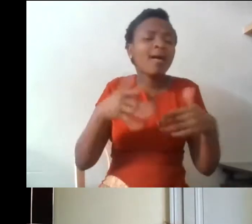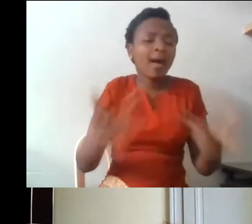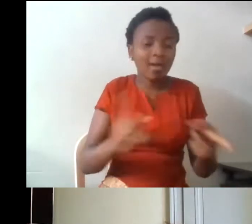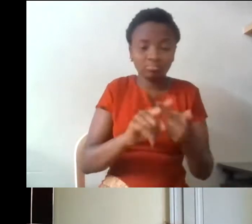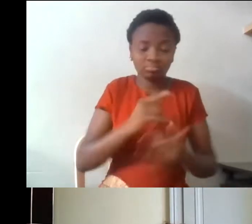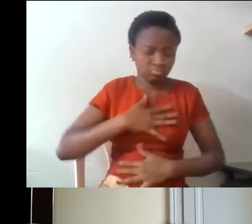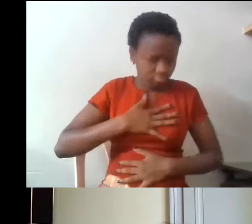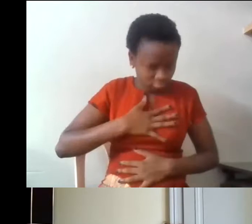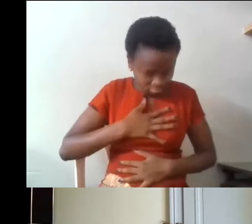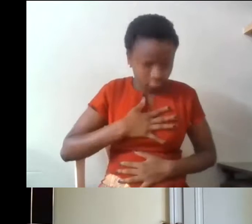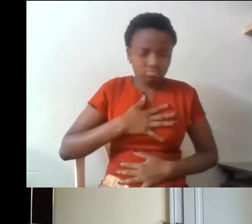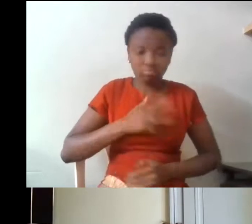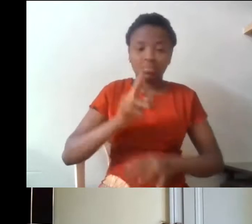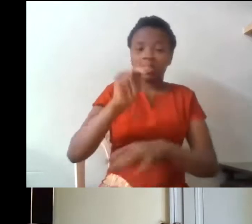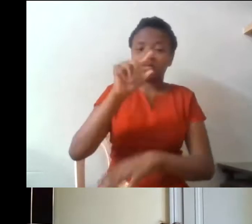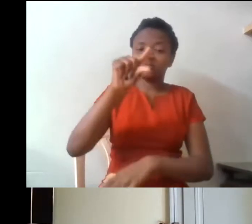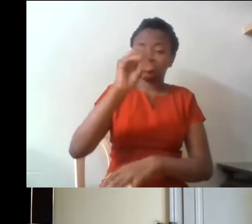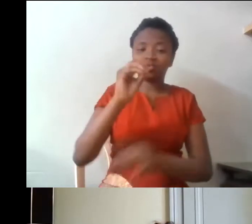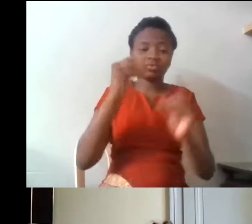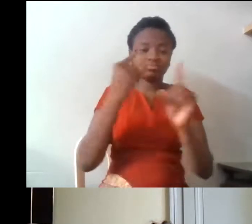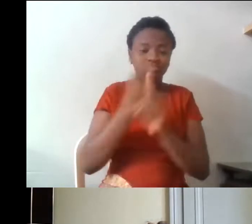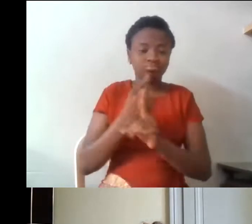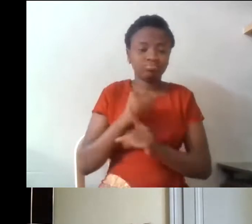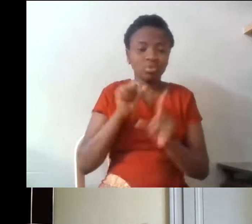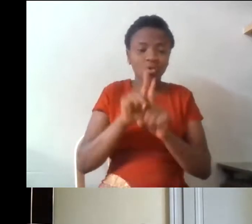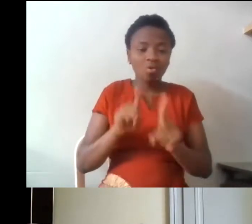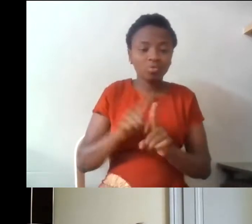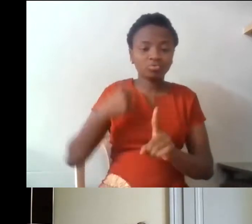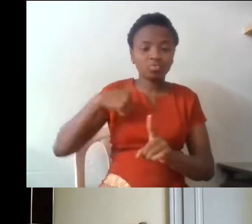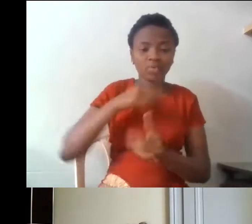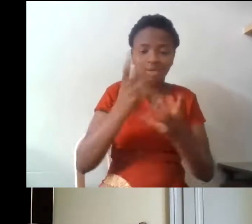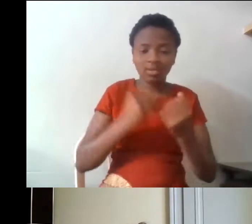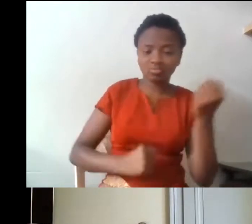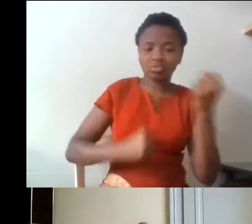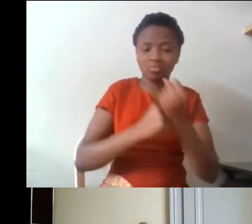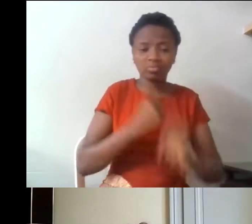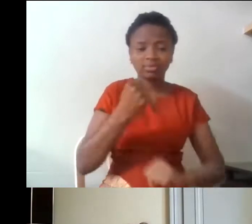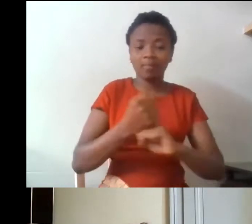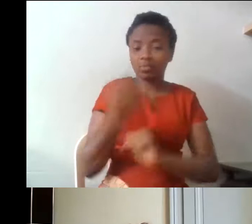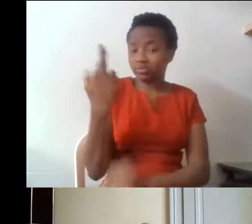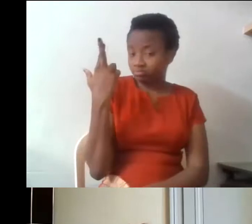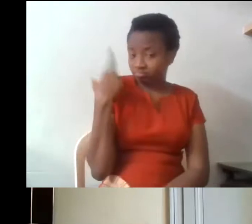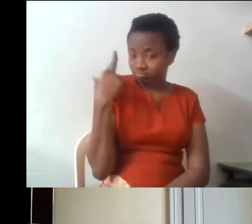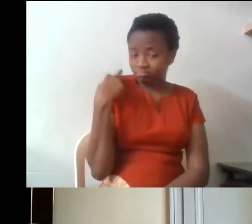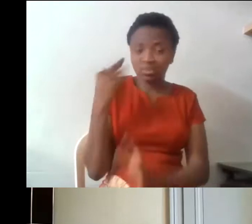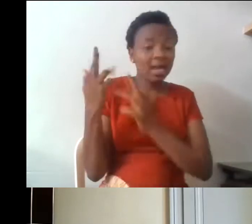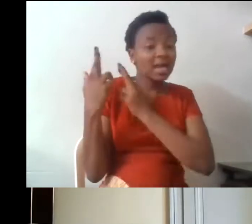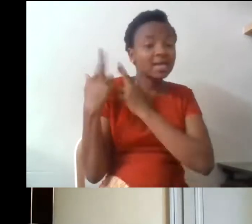that INGOs such as ours moves to playing a support role, not a lead role, in that